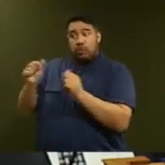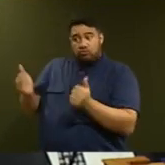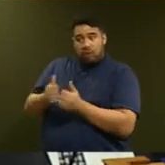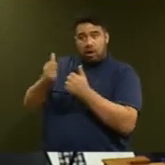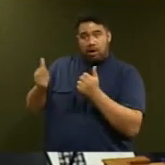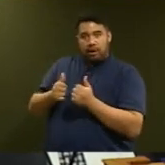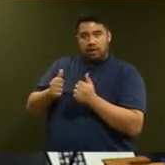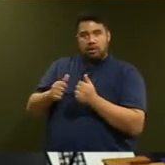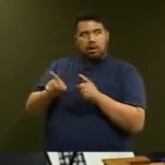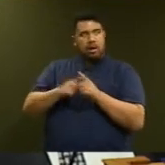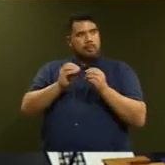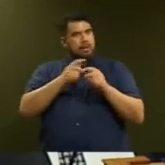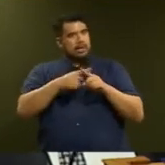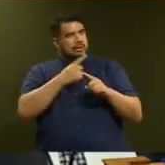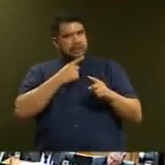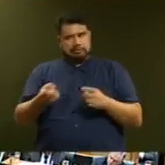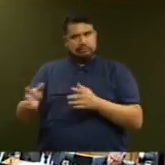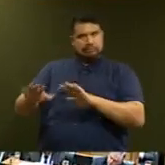at eventually at all aspects of reform.